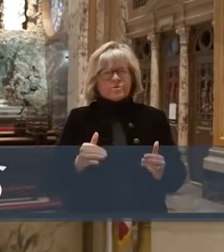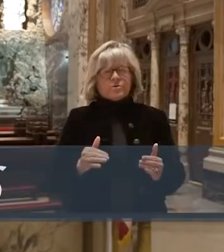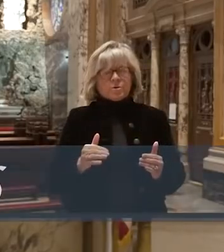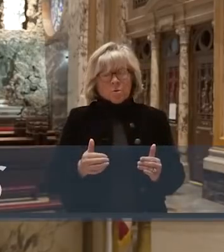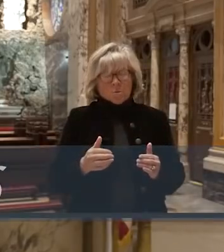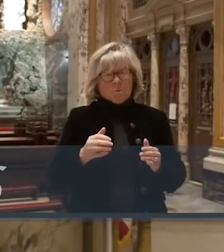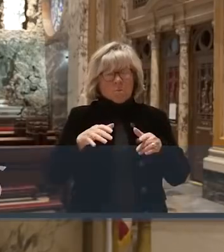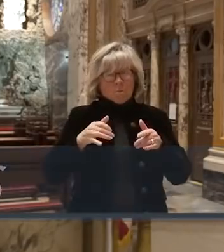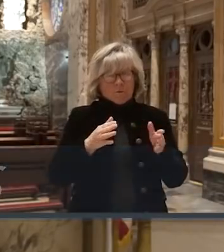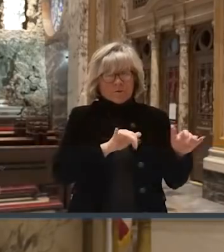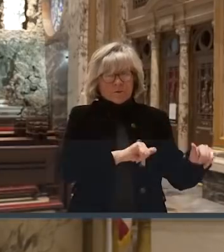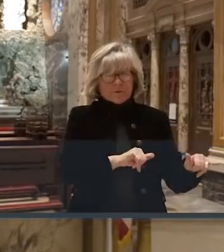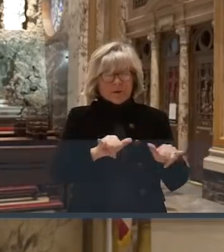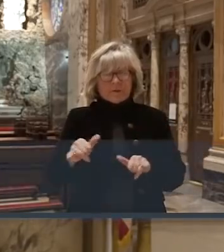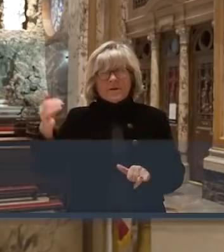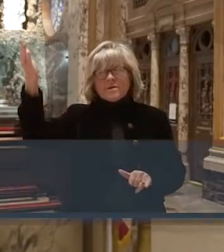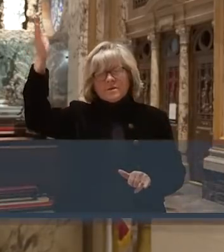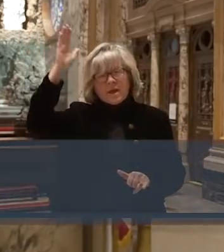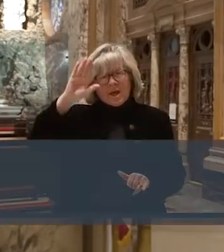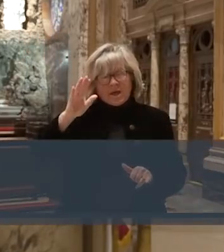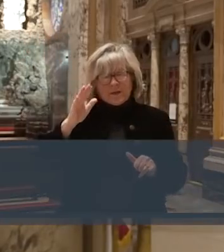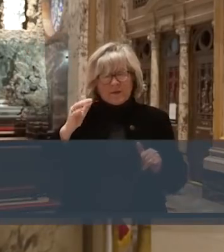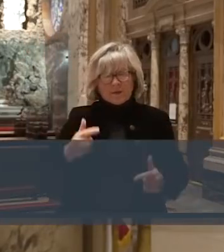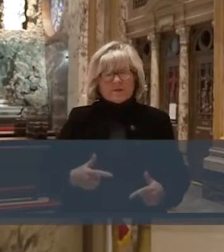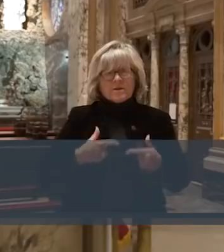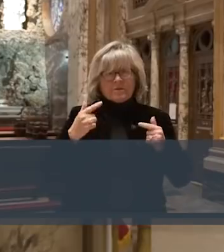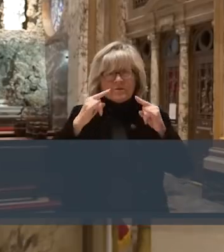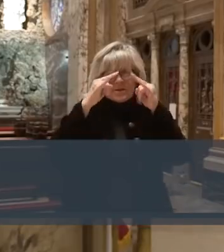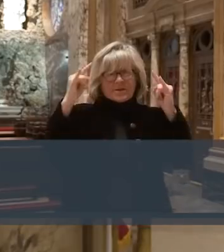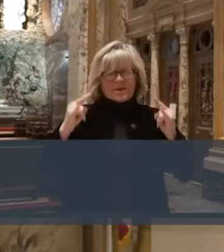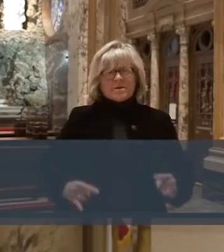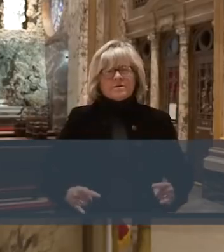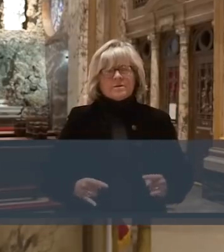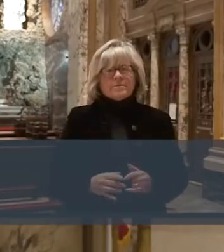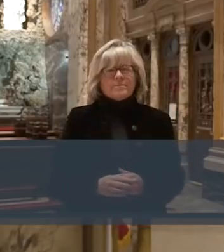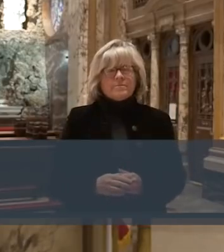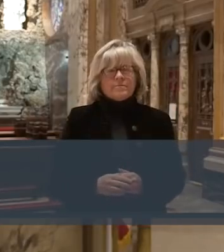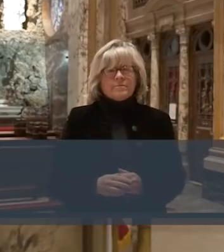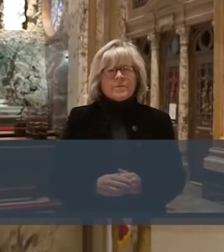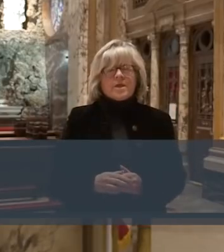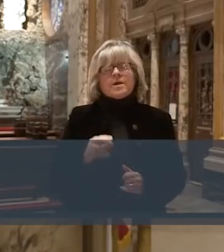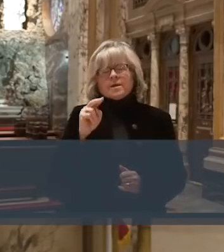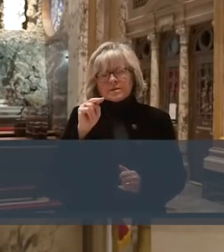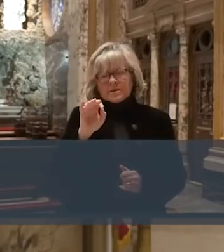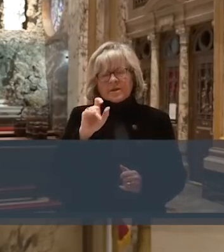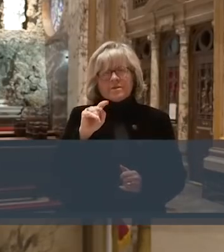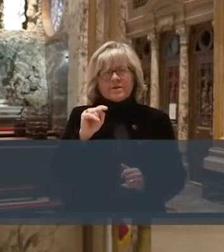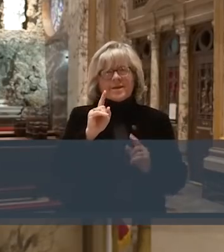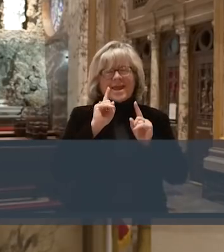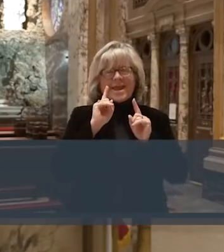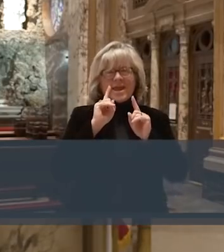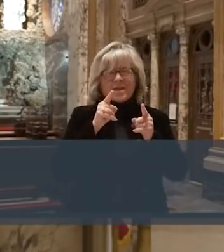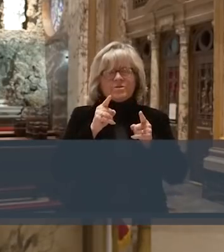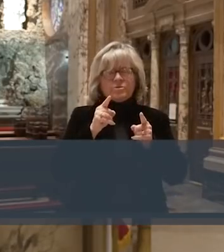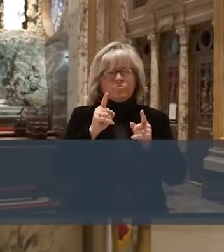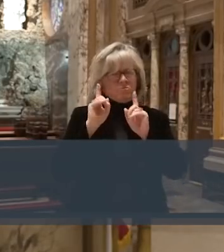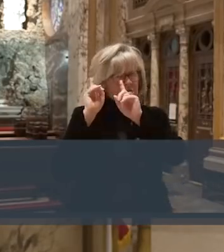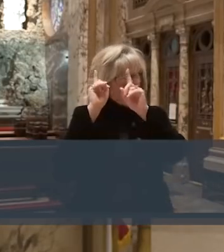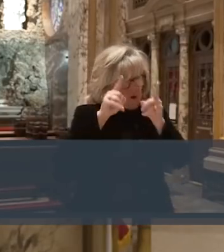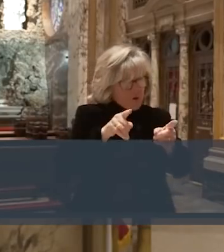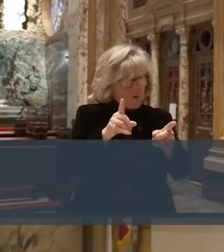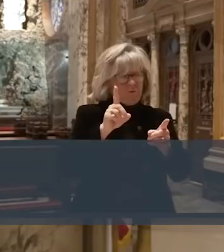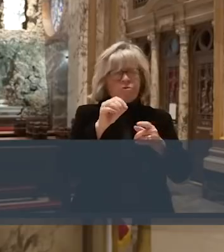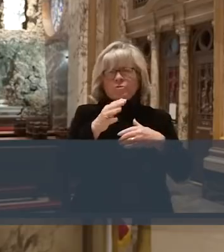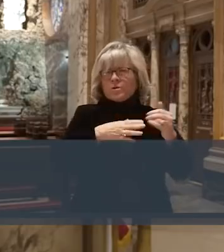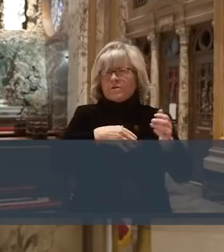while the ark of God dwells in a tent." Nathan answered the king, "Go, do whatever you have in mind,